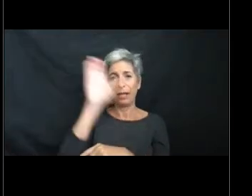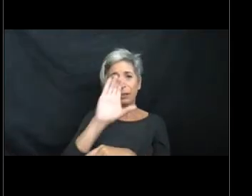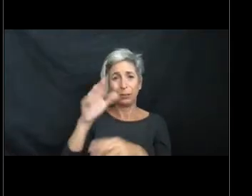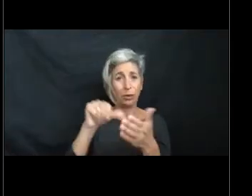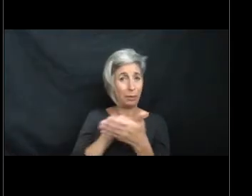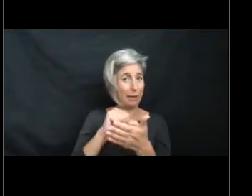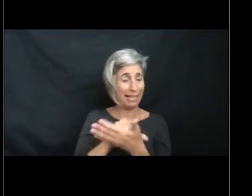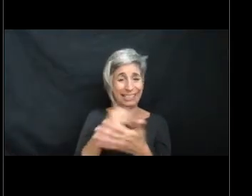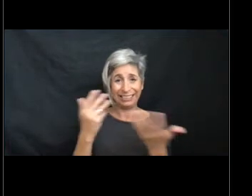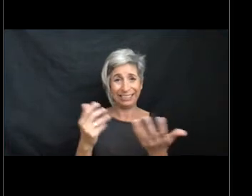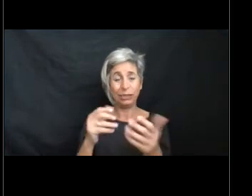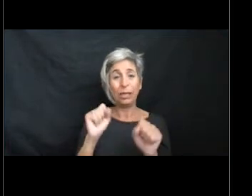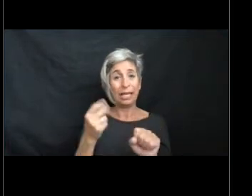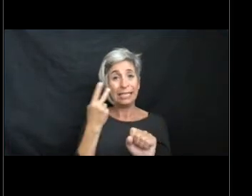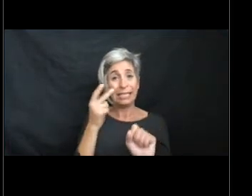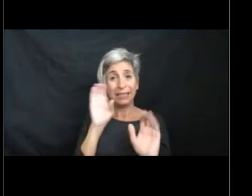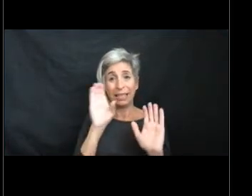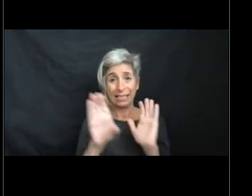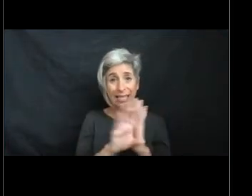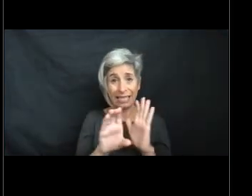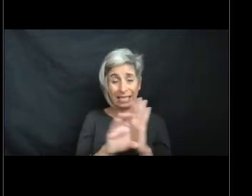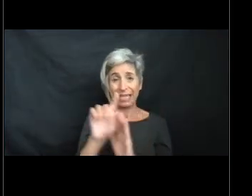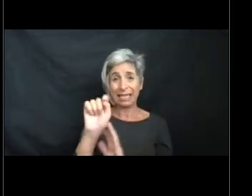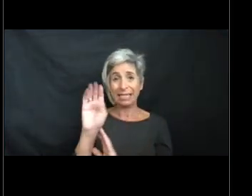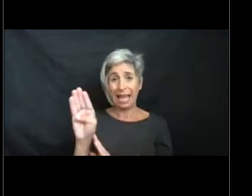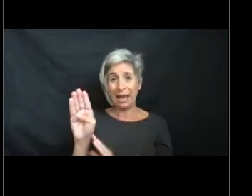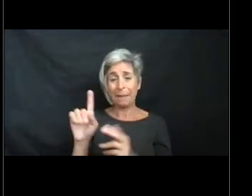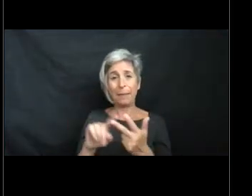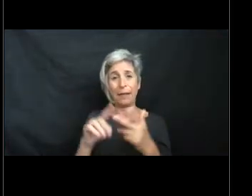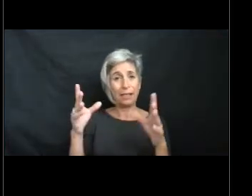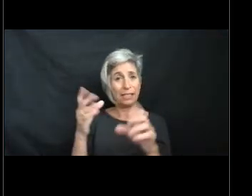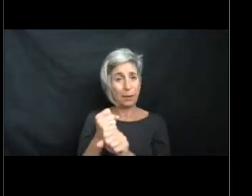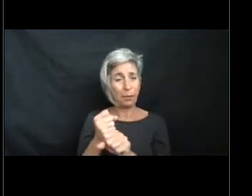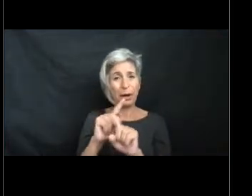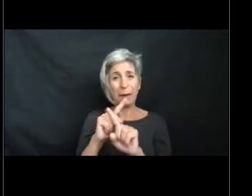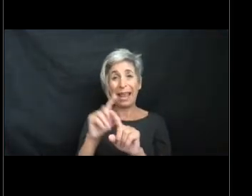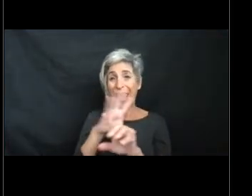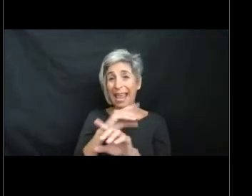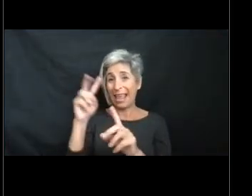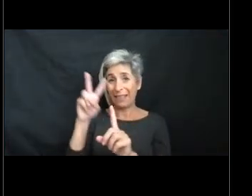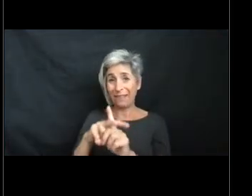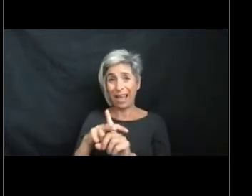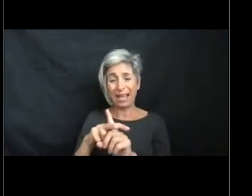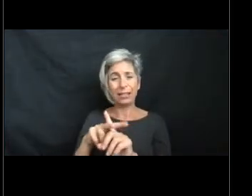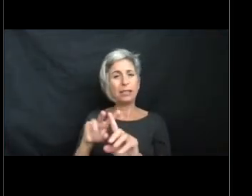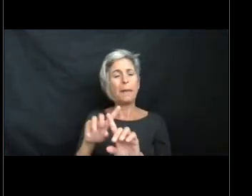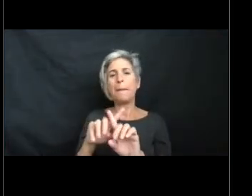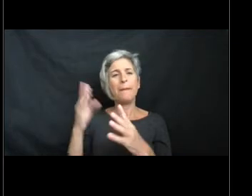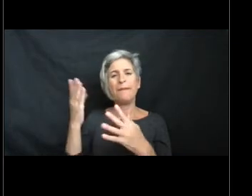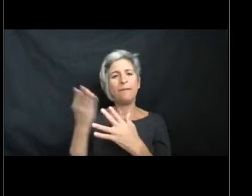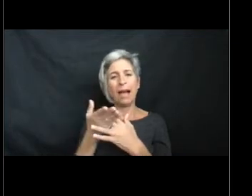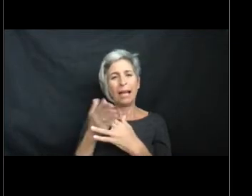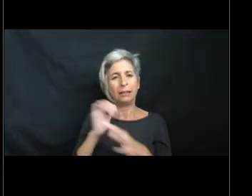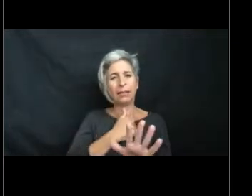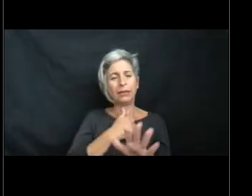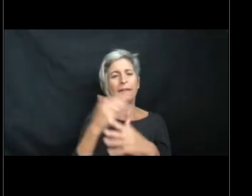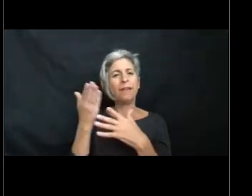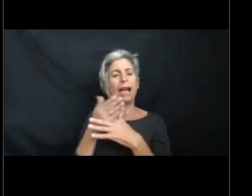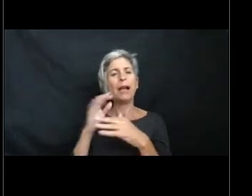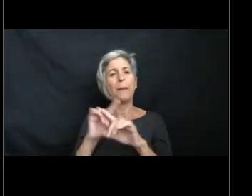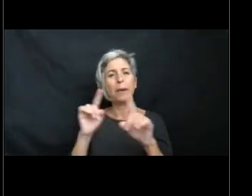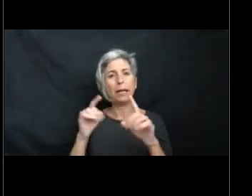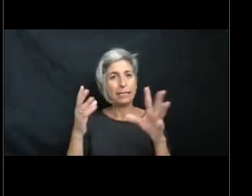can see the graphical tab, the summary, and the files, but there's not going to be a lot there. This summarizes the whole